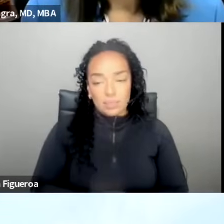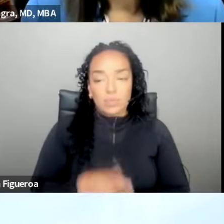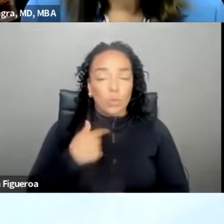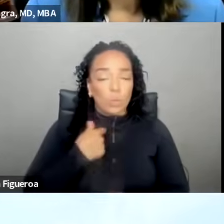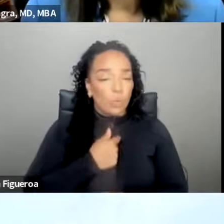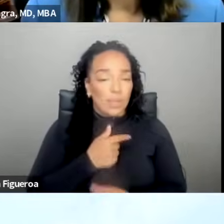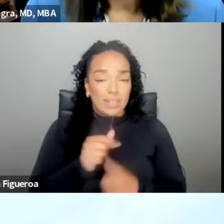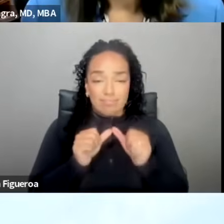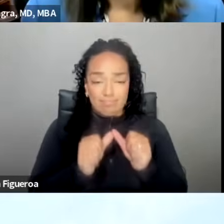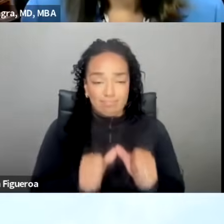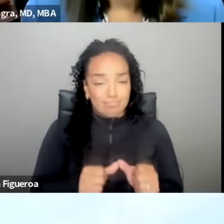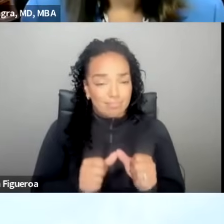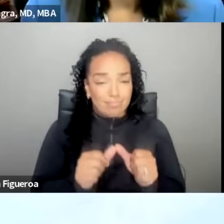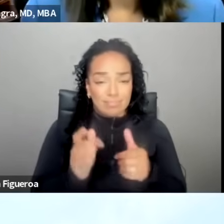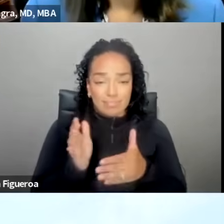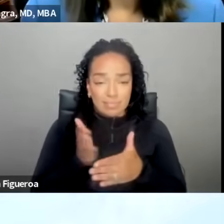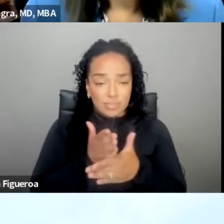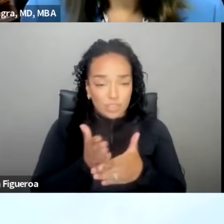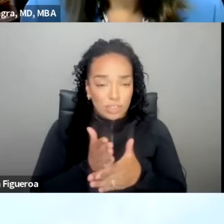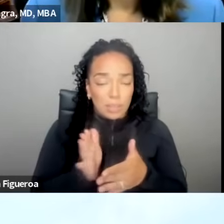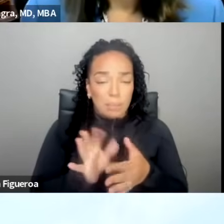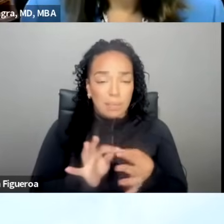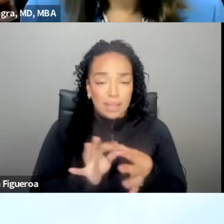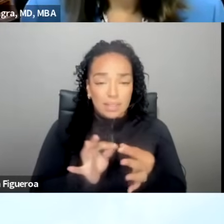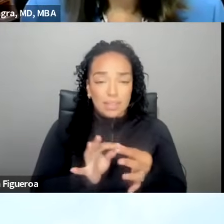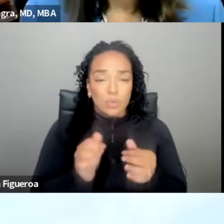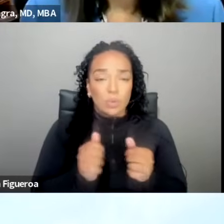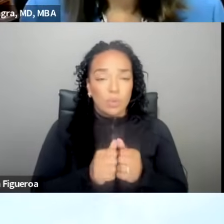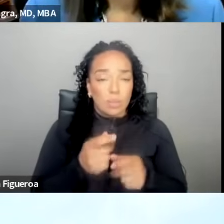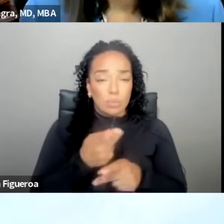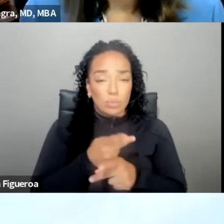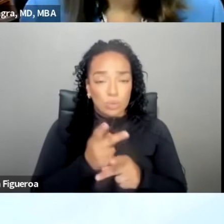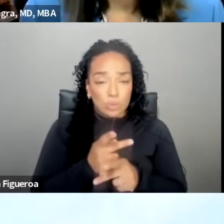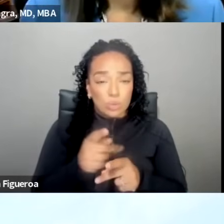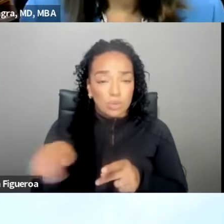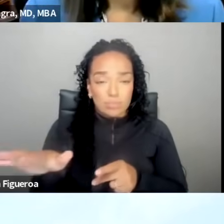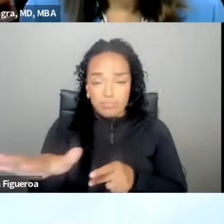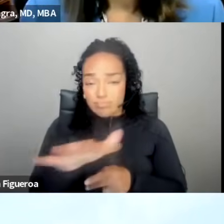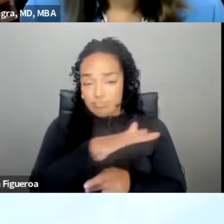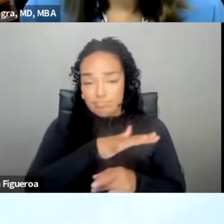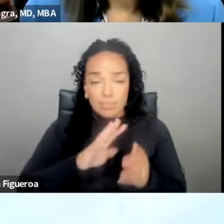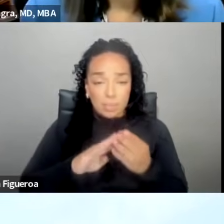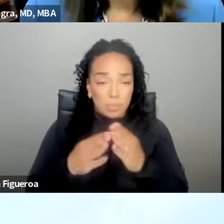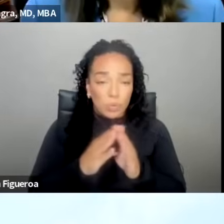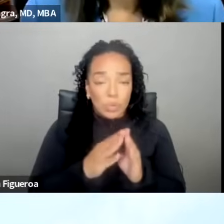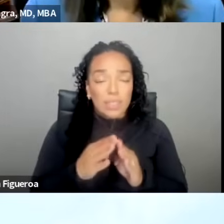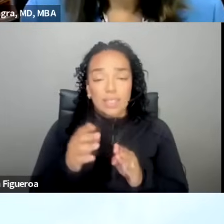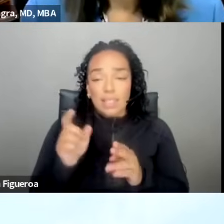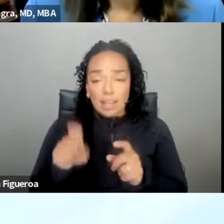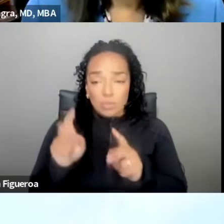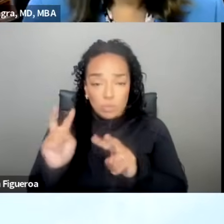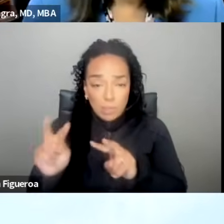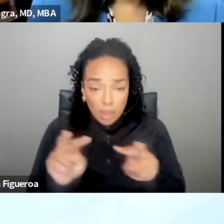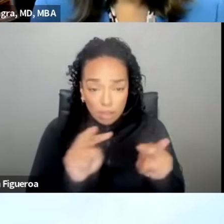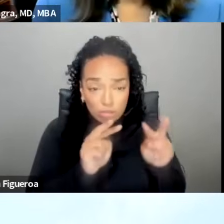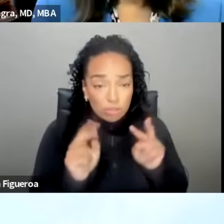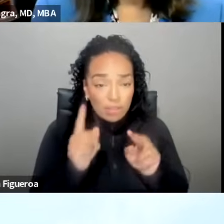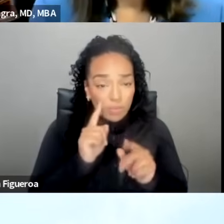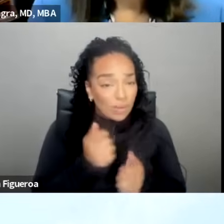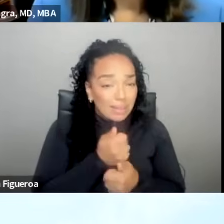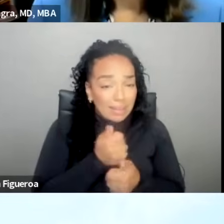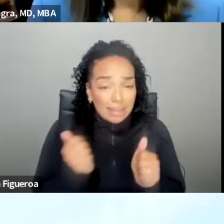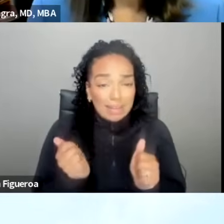with the entire producer community to have other producers be monitoring for any evidence